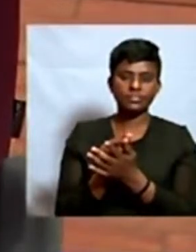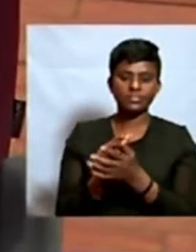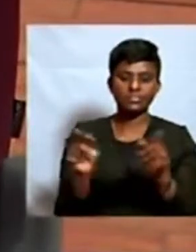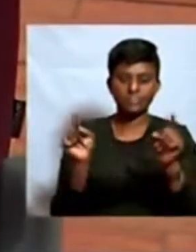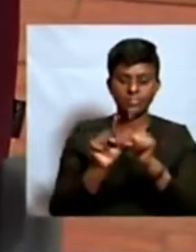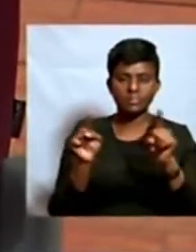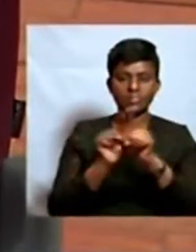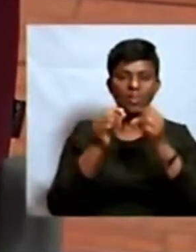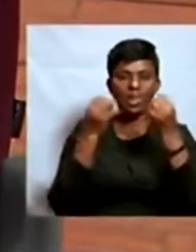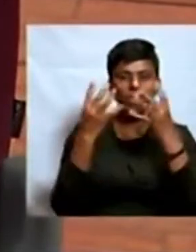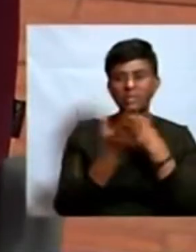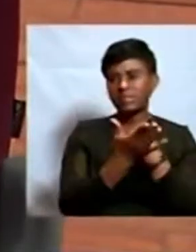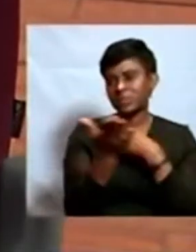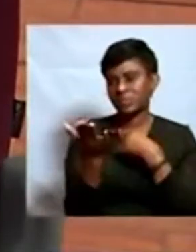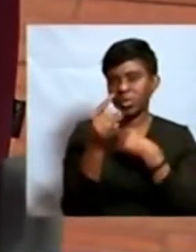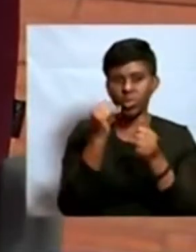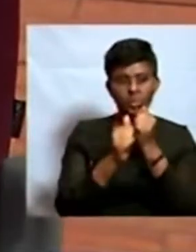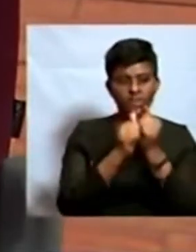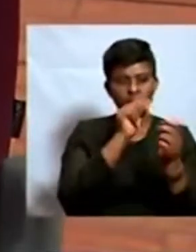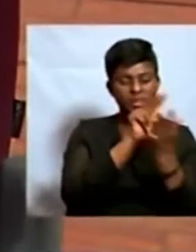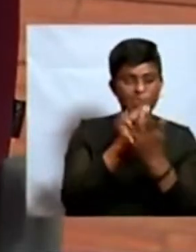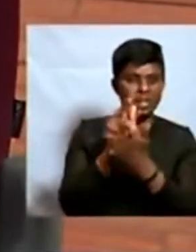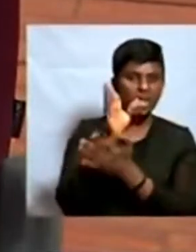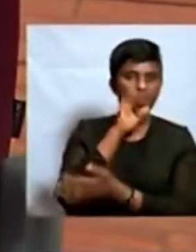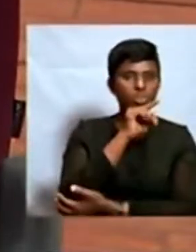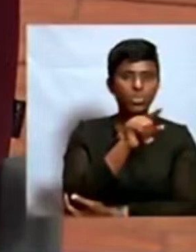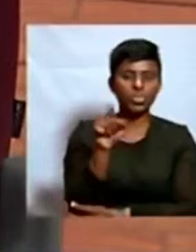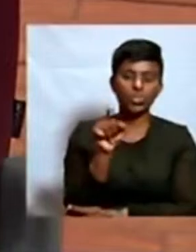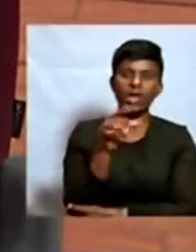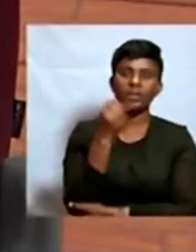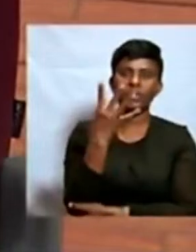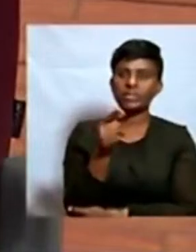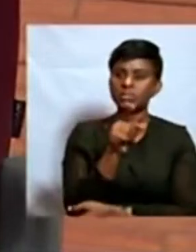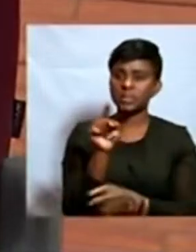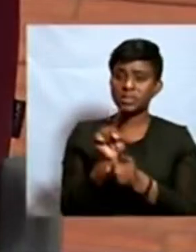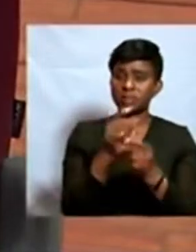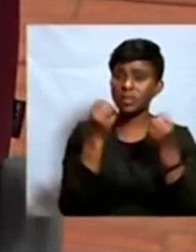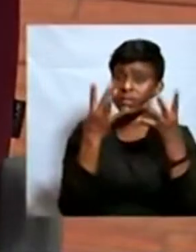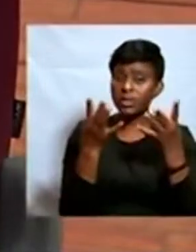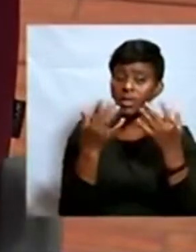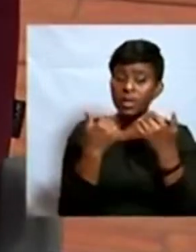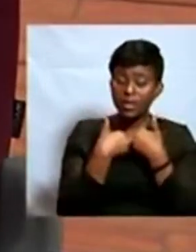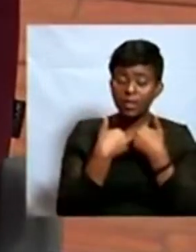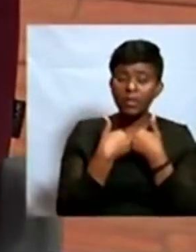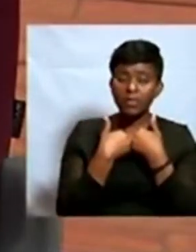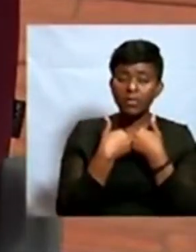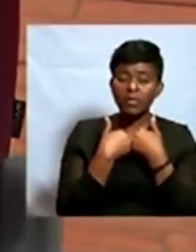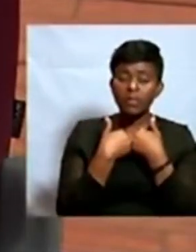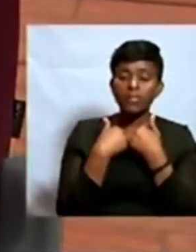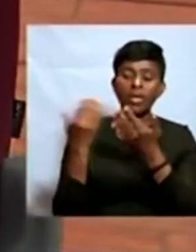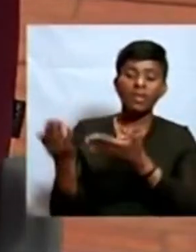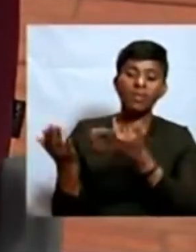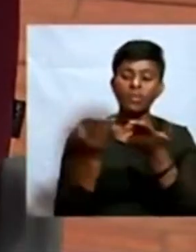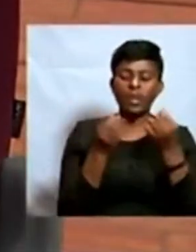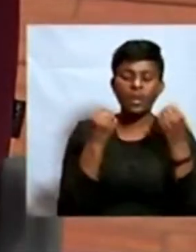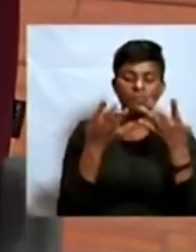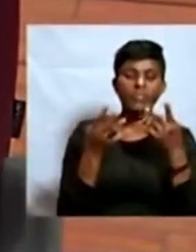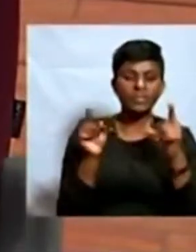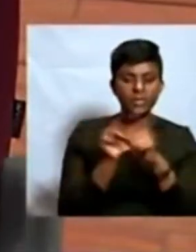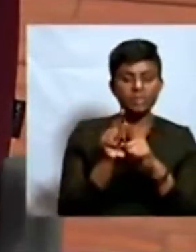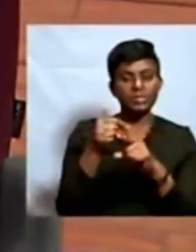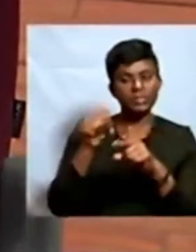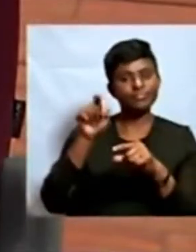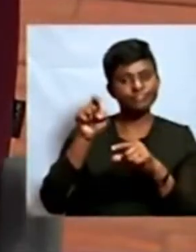how many were they that were signed for, and how many have they brought? And I need